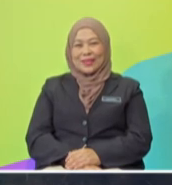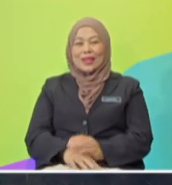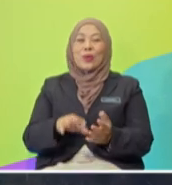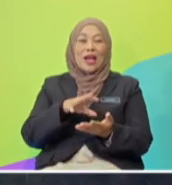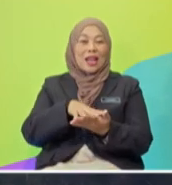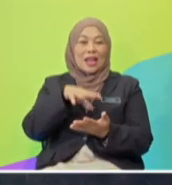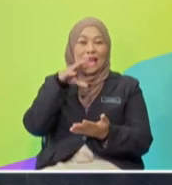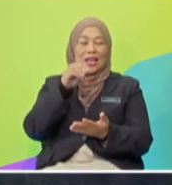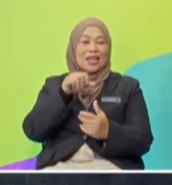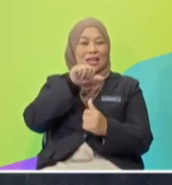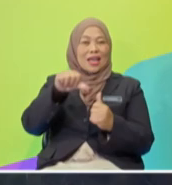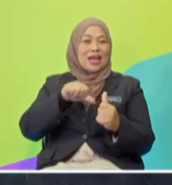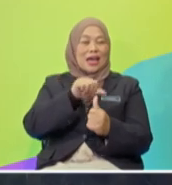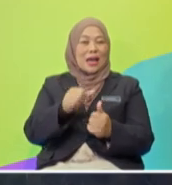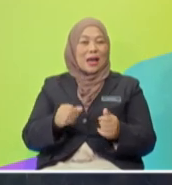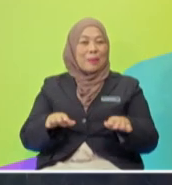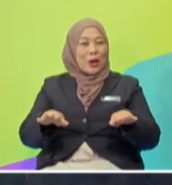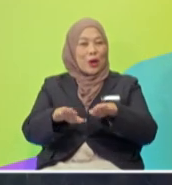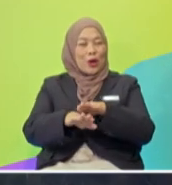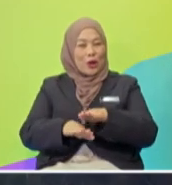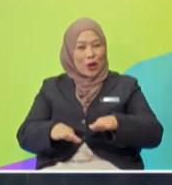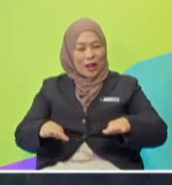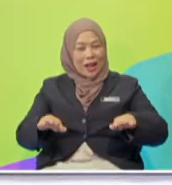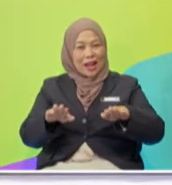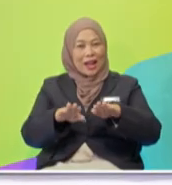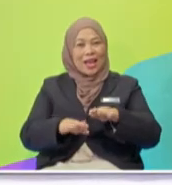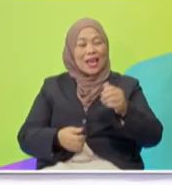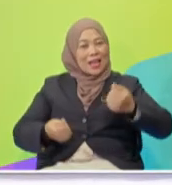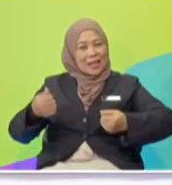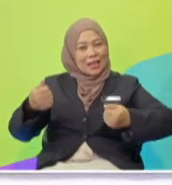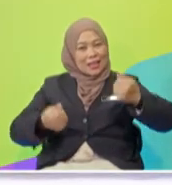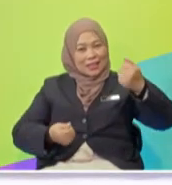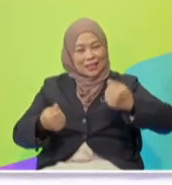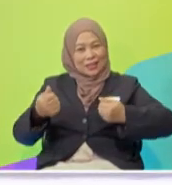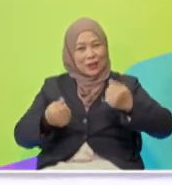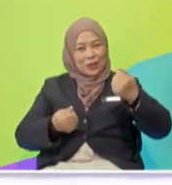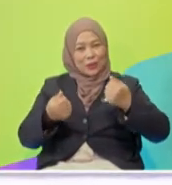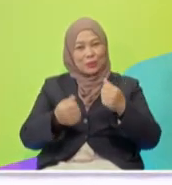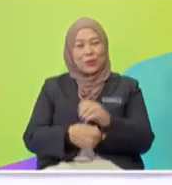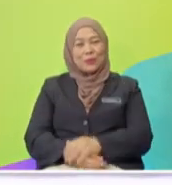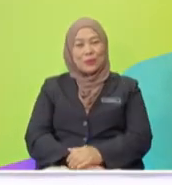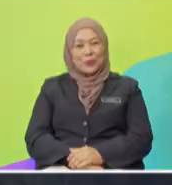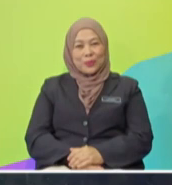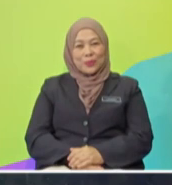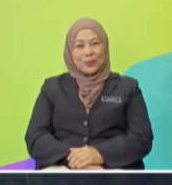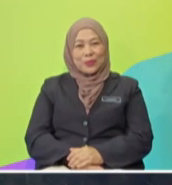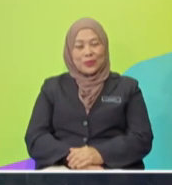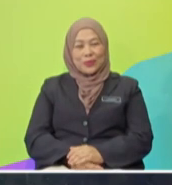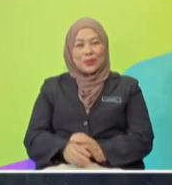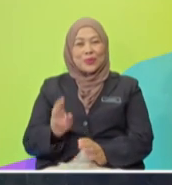learning about land transport. And teacher, what did we just sing about, teacher? We just